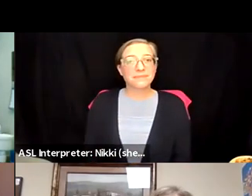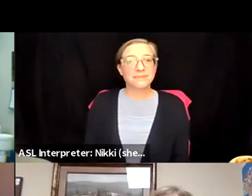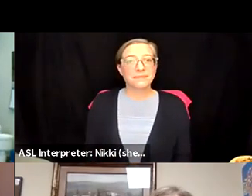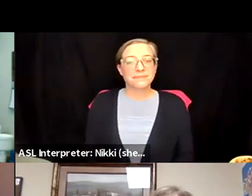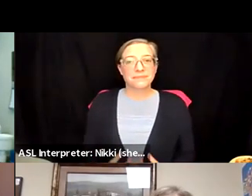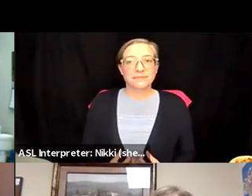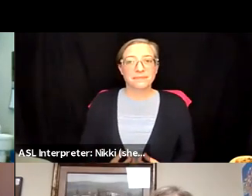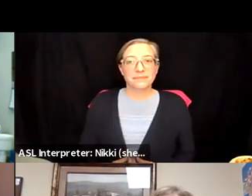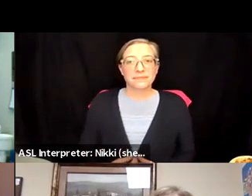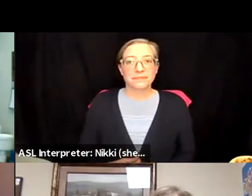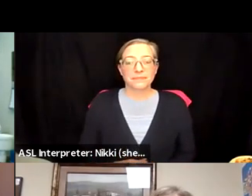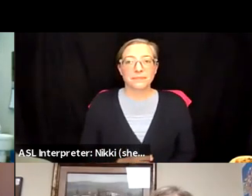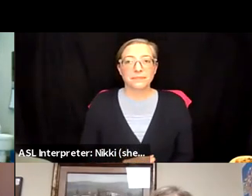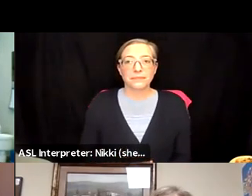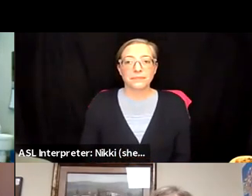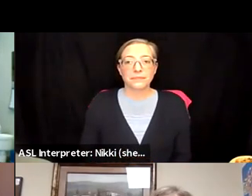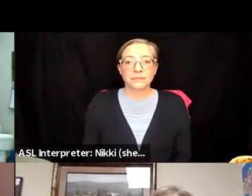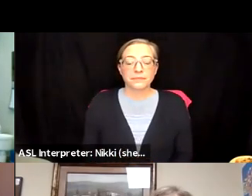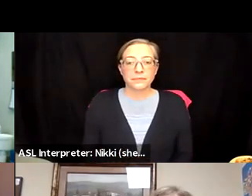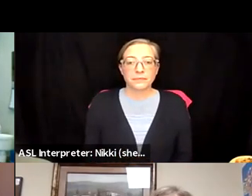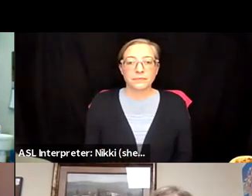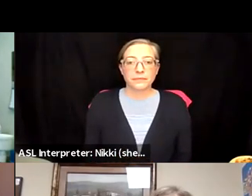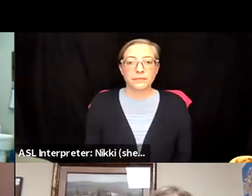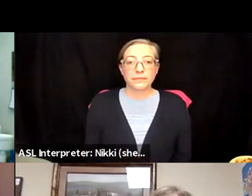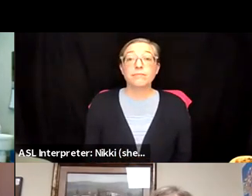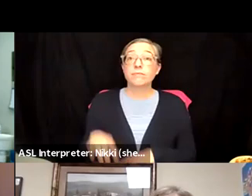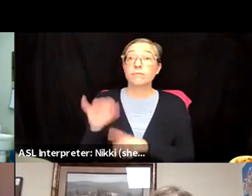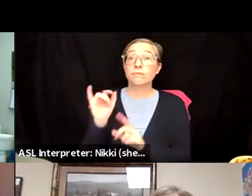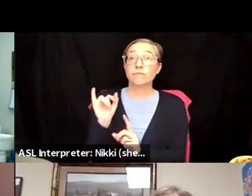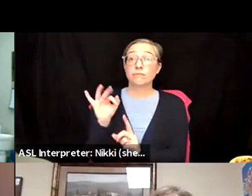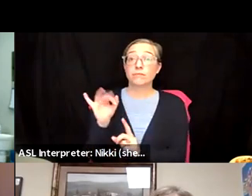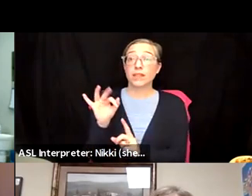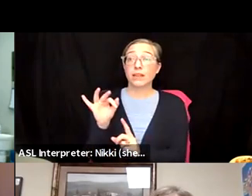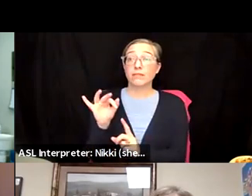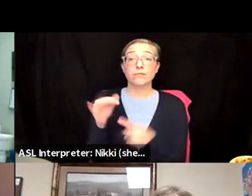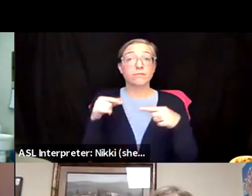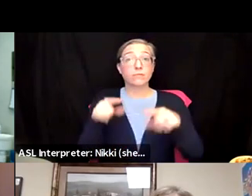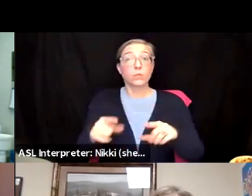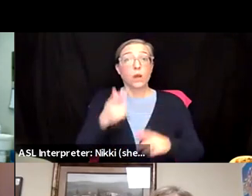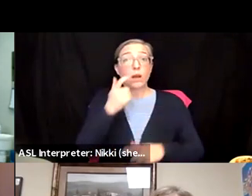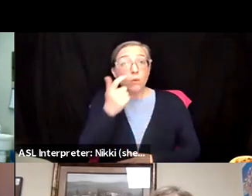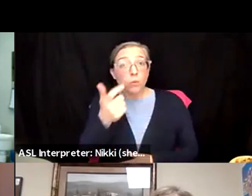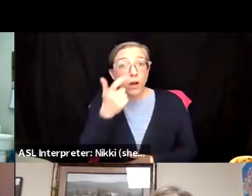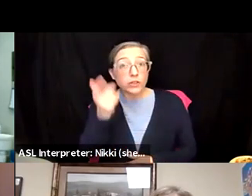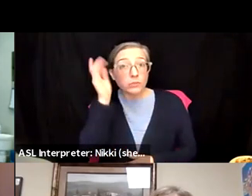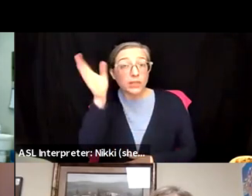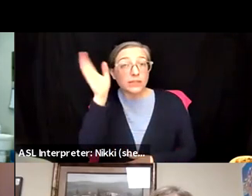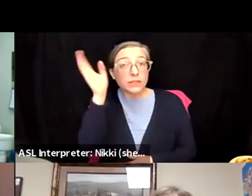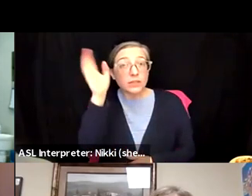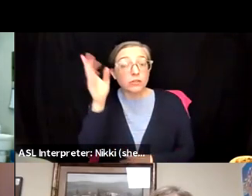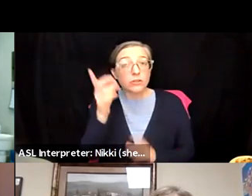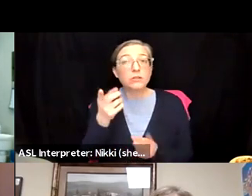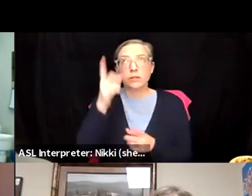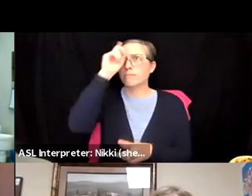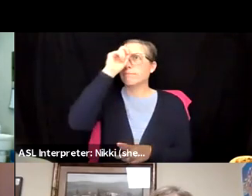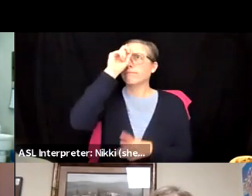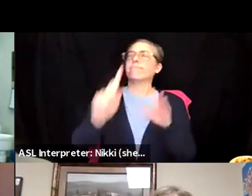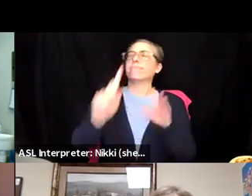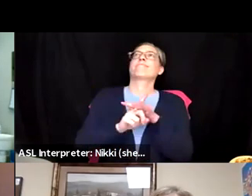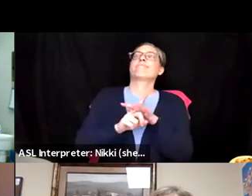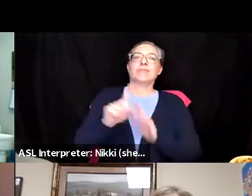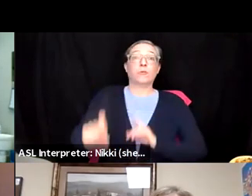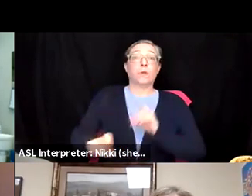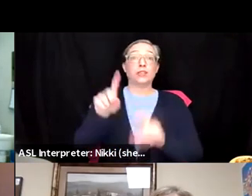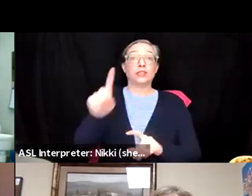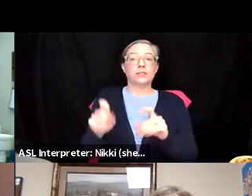If you have any questions from the presenters, please use the Q&A as opposed to the chat. That's one thing that will keep